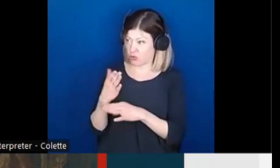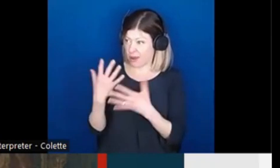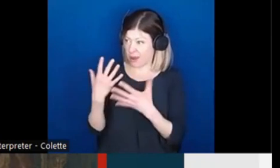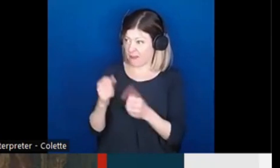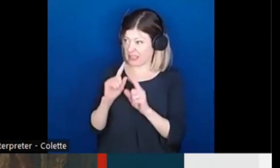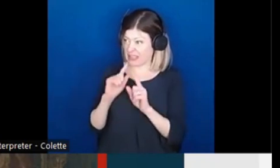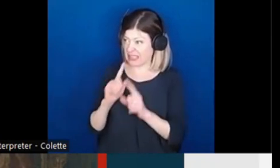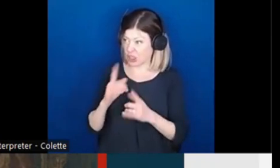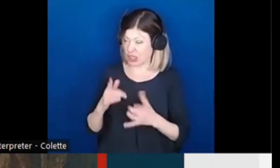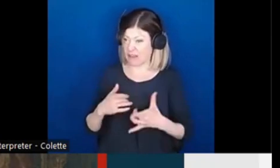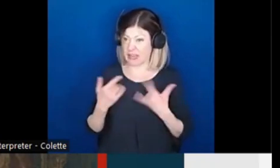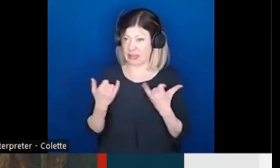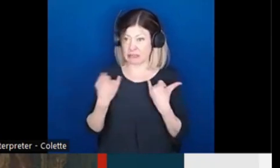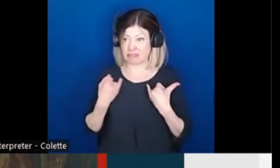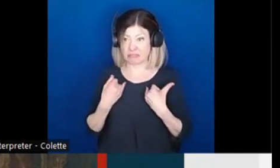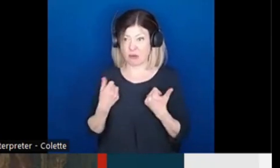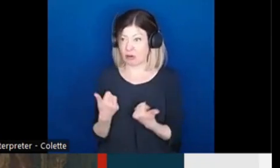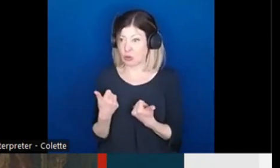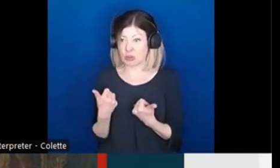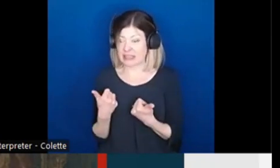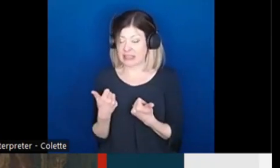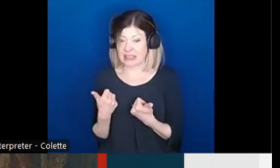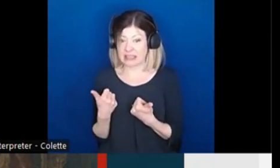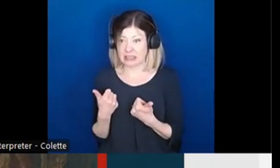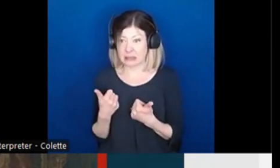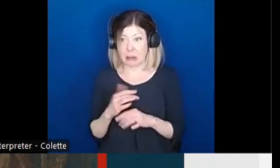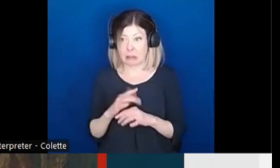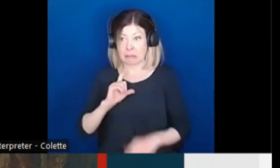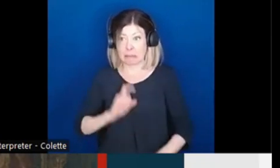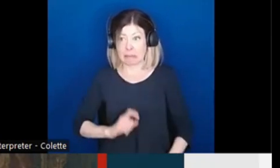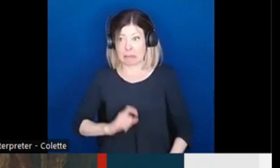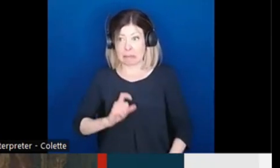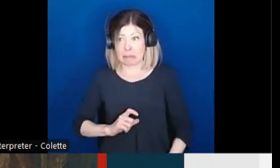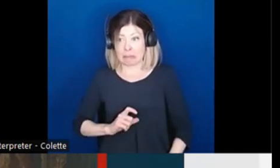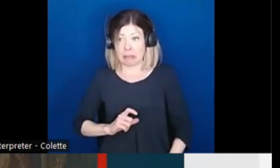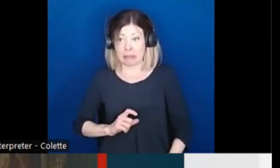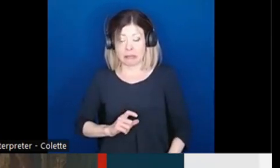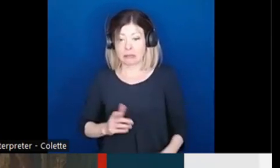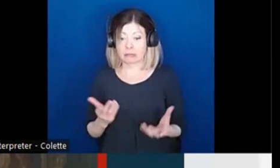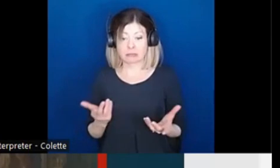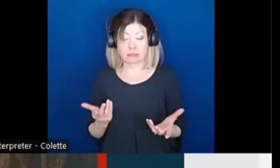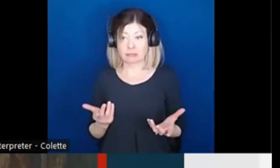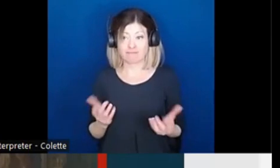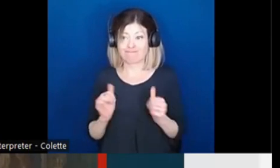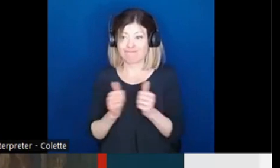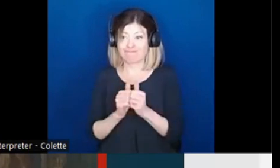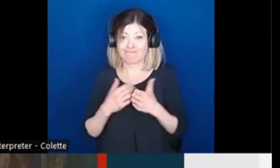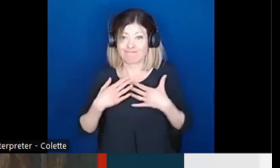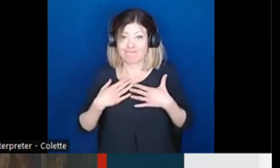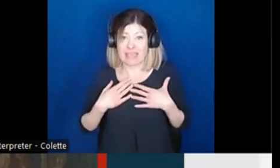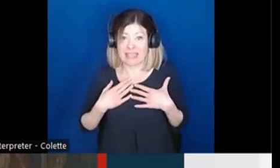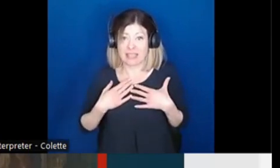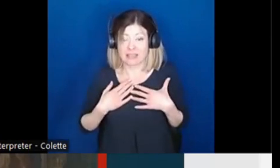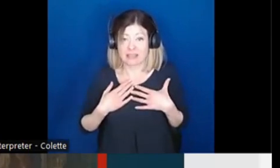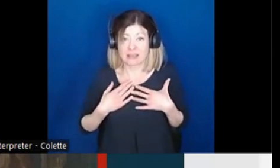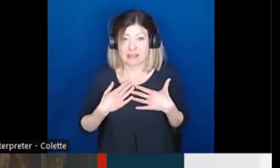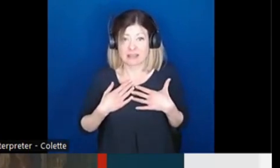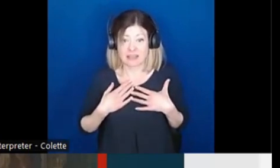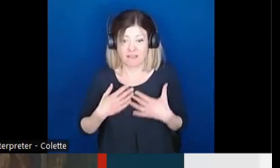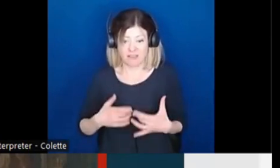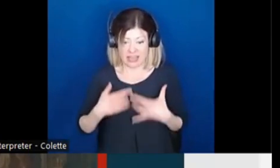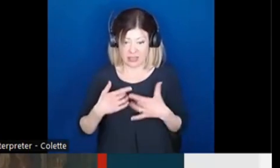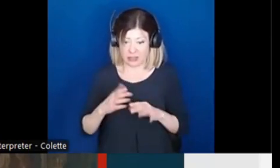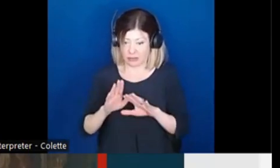not very good at it. I'm not confident enough. It's just not, I don't have that connection with the